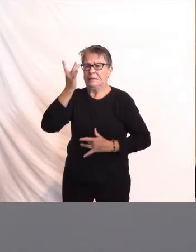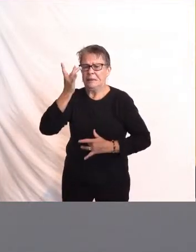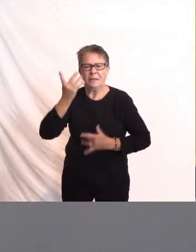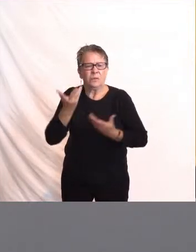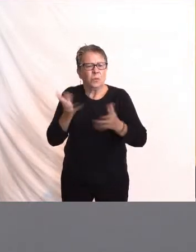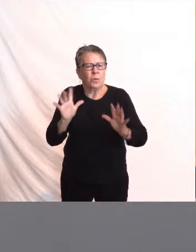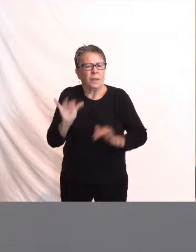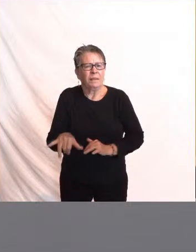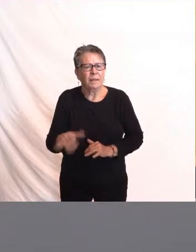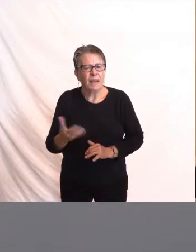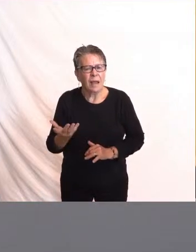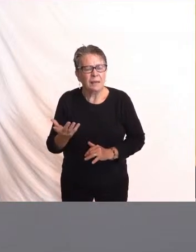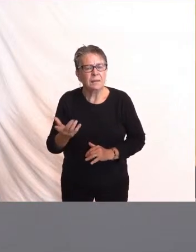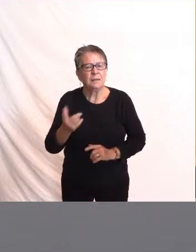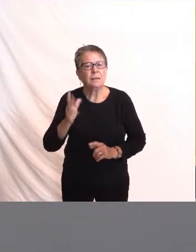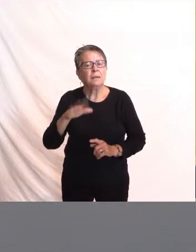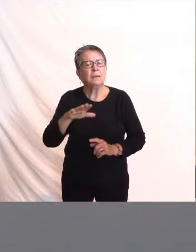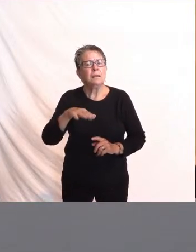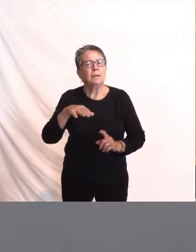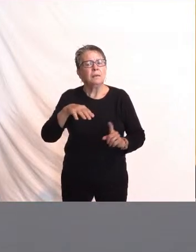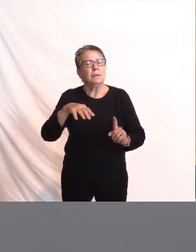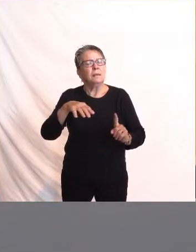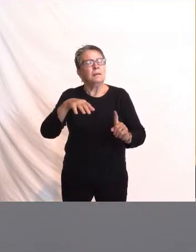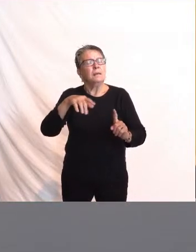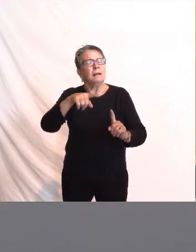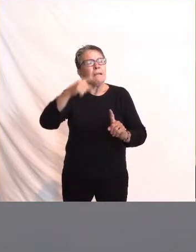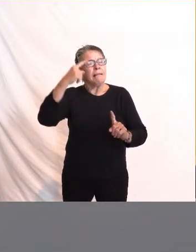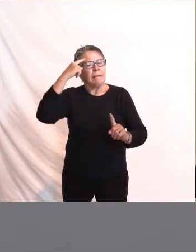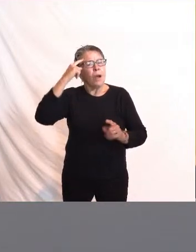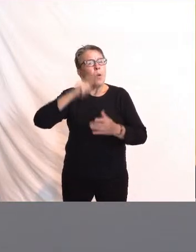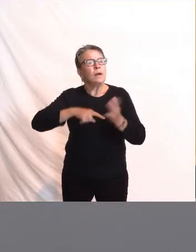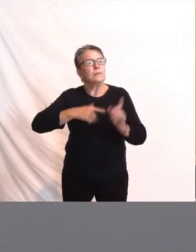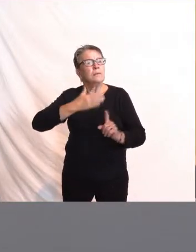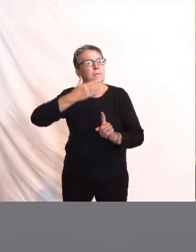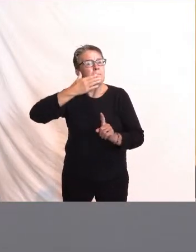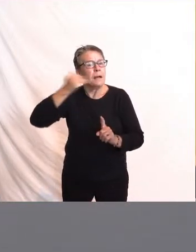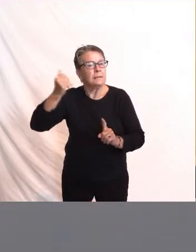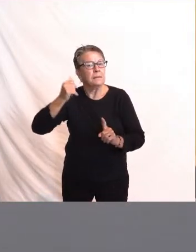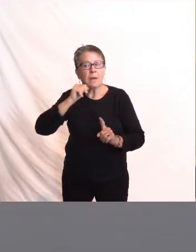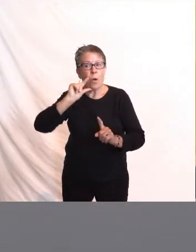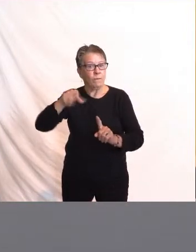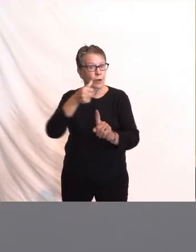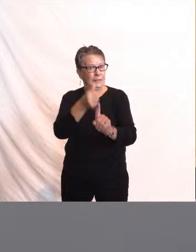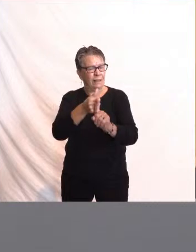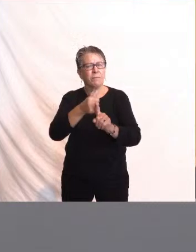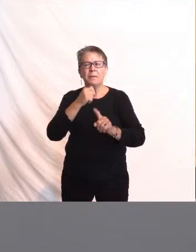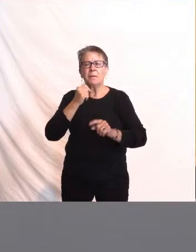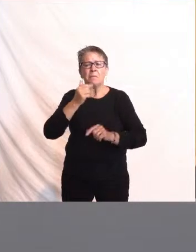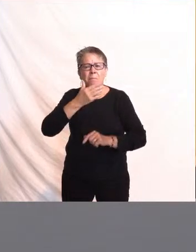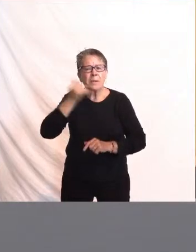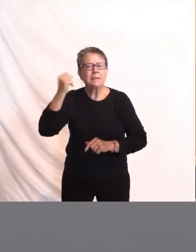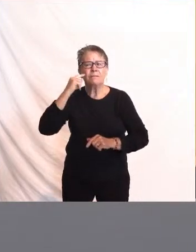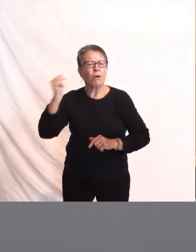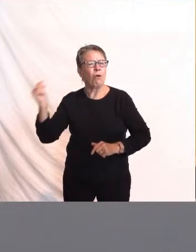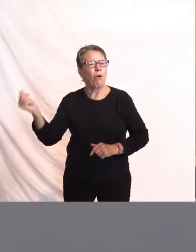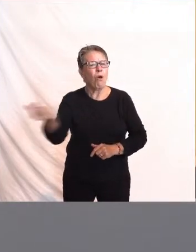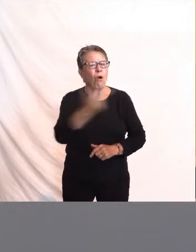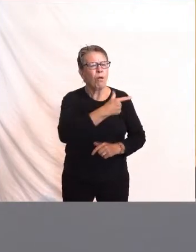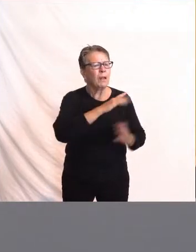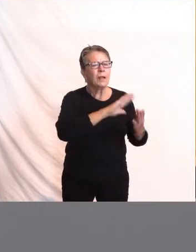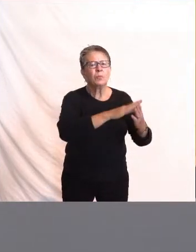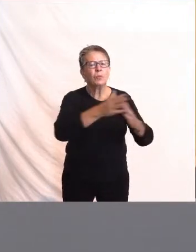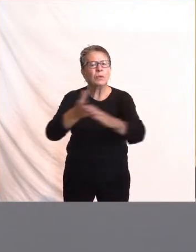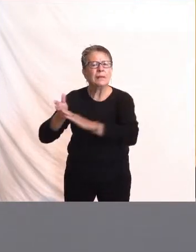father, as a parent, I know how I would feel, and I know how they would feel if they inadvertently caused harm